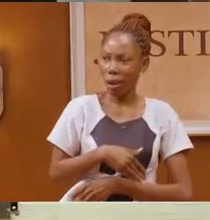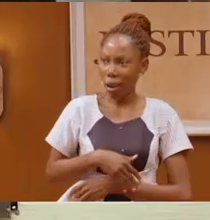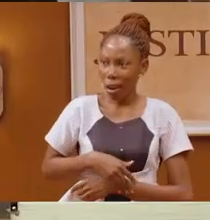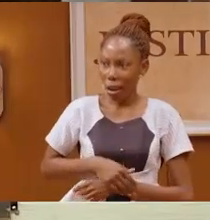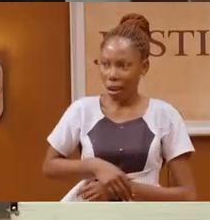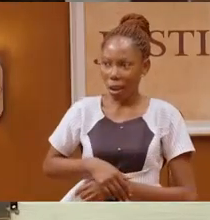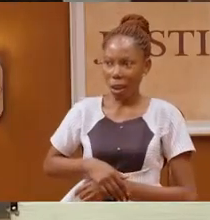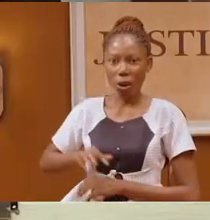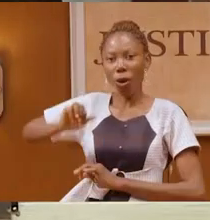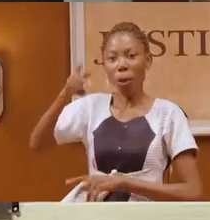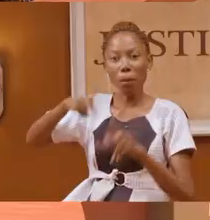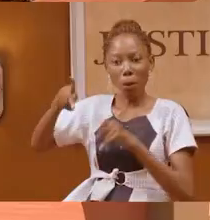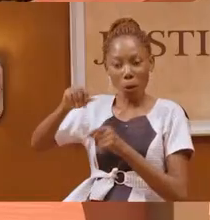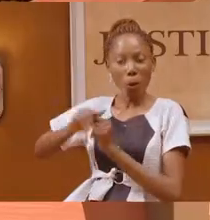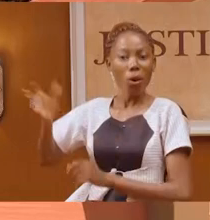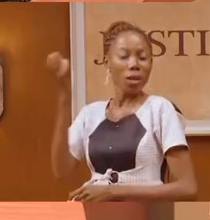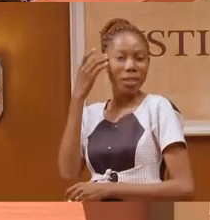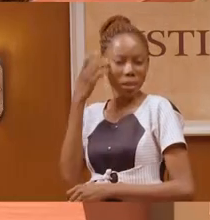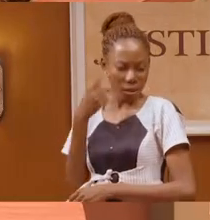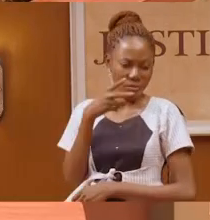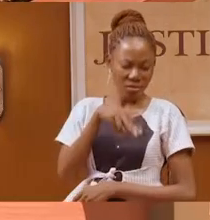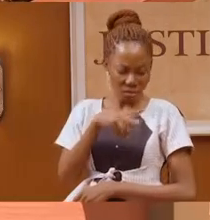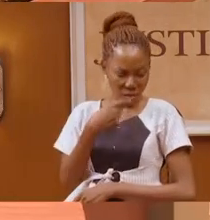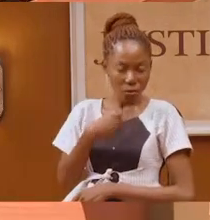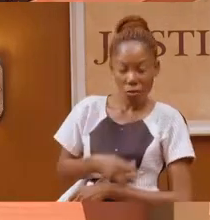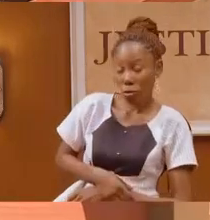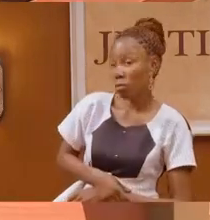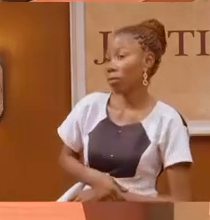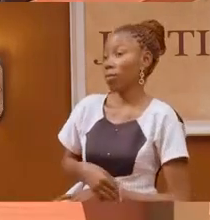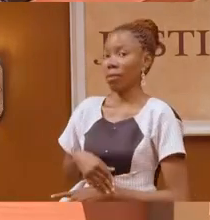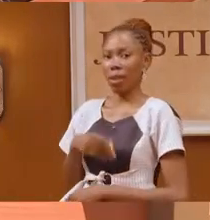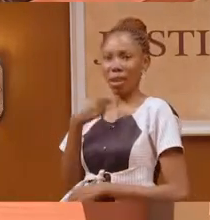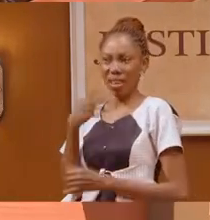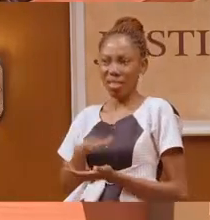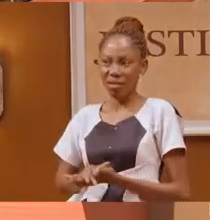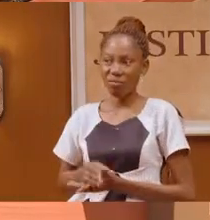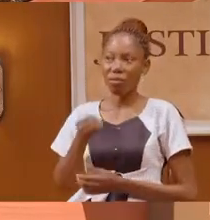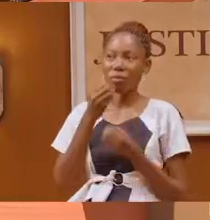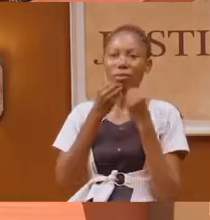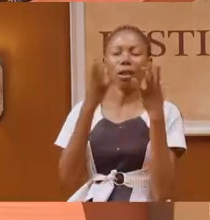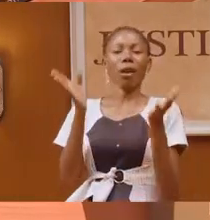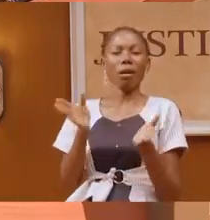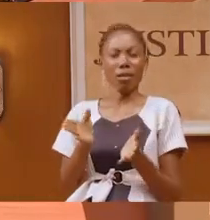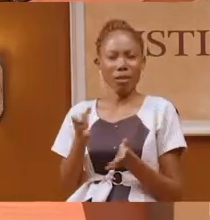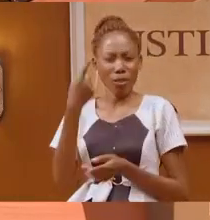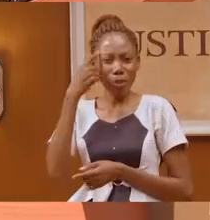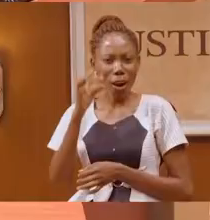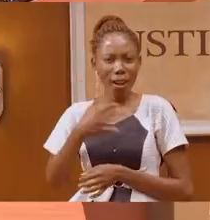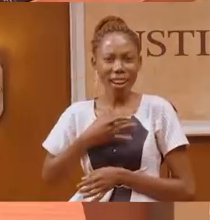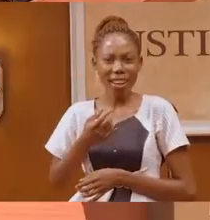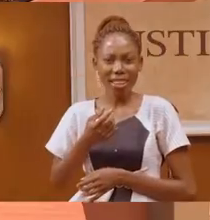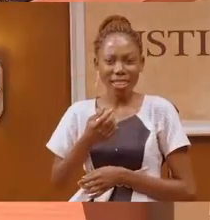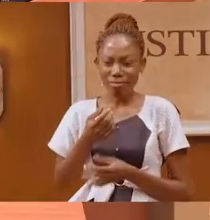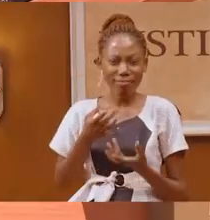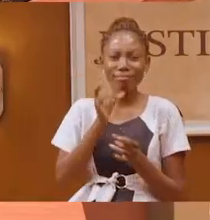people outside the street will hear. Then at the end of it, what you do is you turn the word, you do to, and I have to do it with